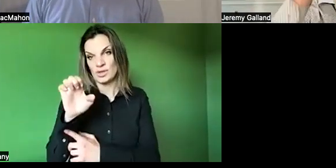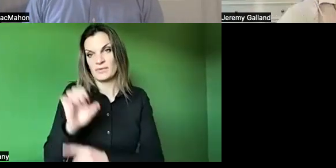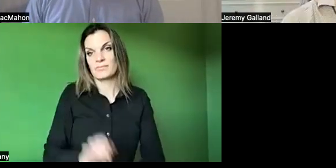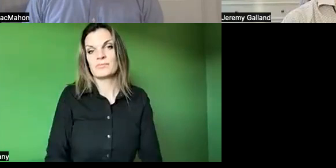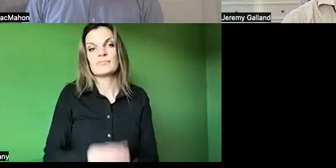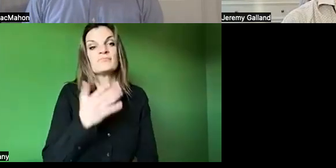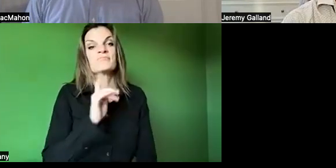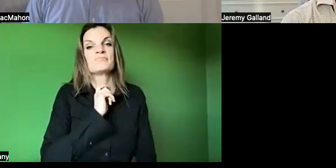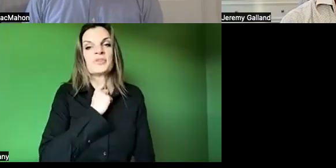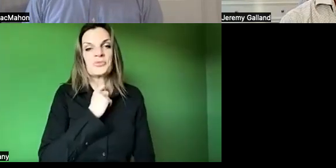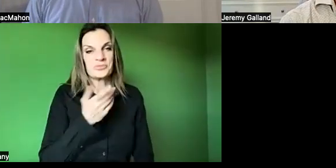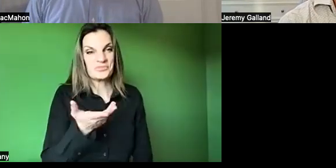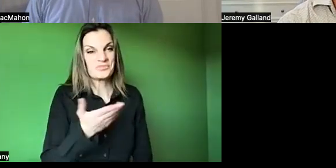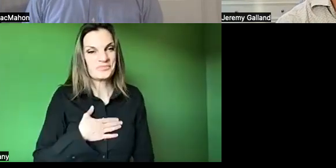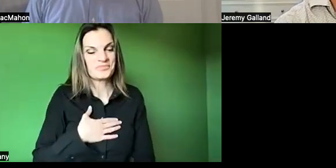Unmute, please.